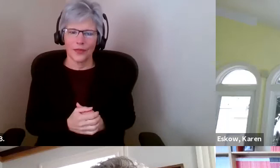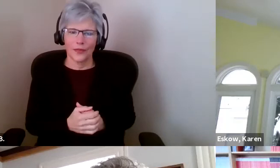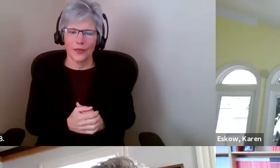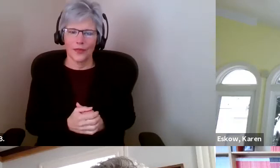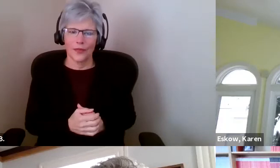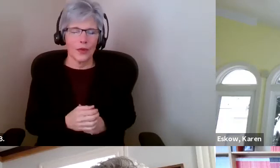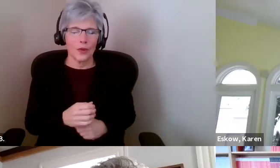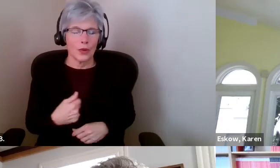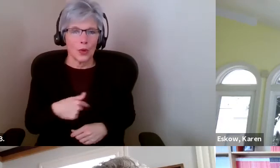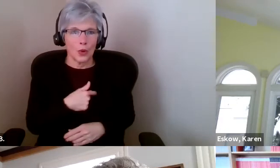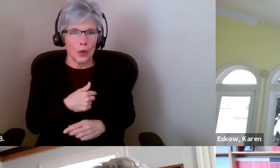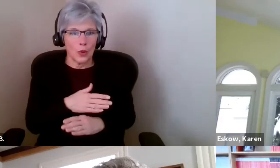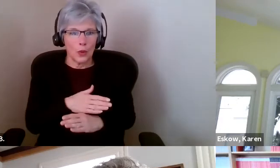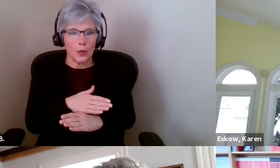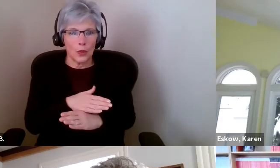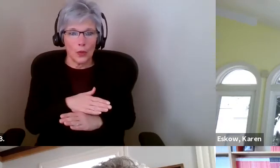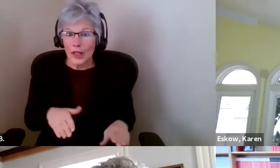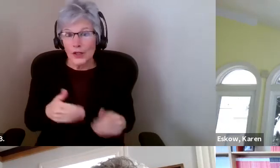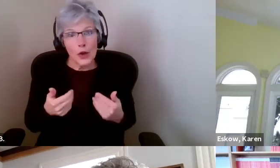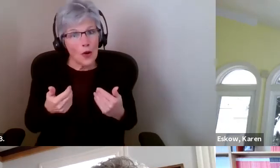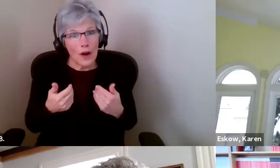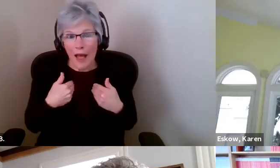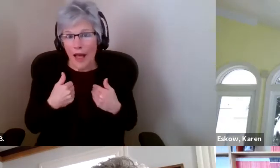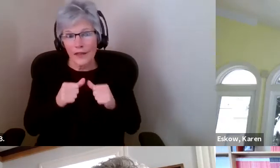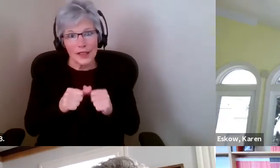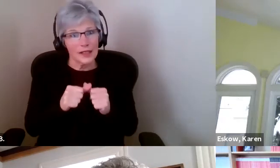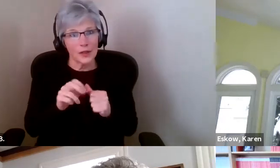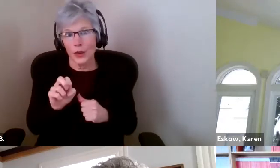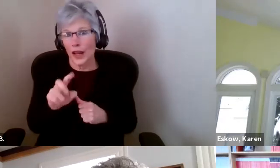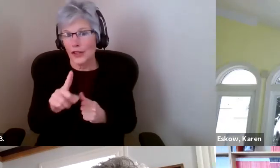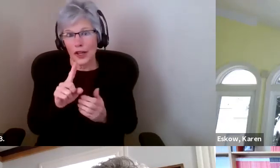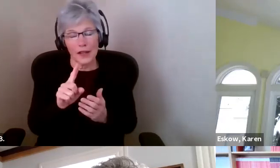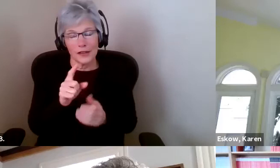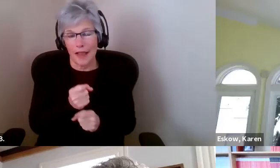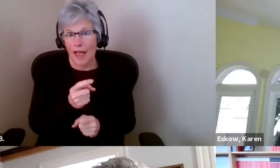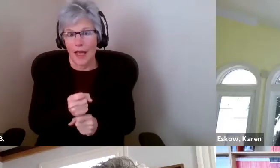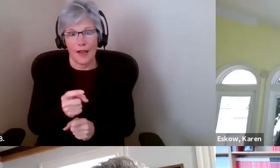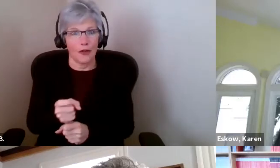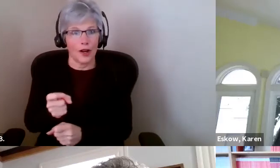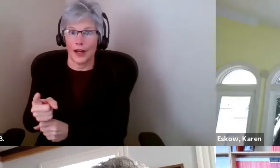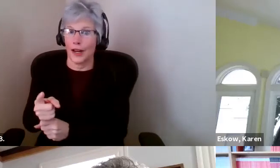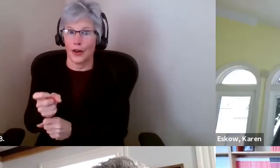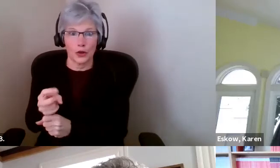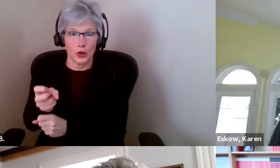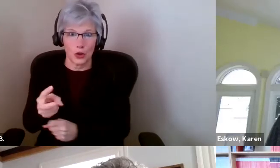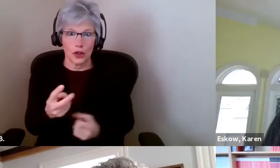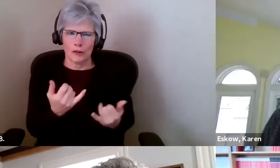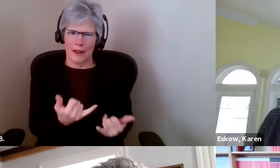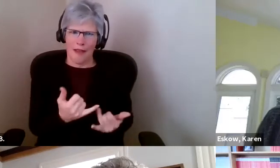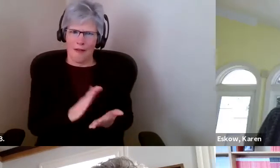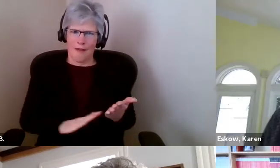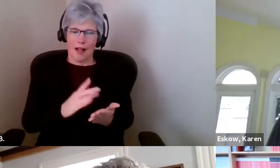have continuing education hours every 2 years or every year. This is our one shot to really make an impact. And with